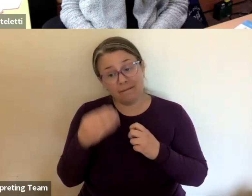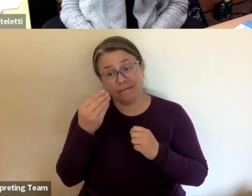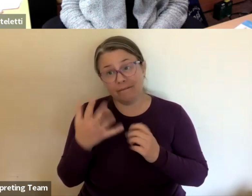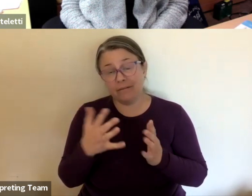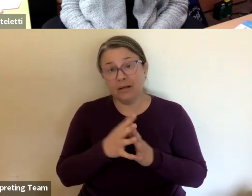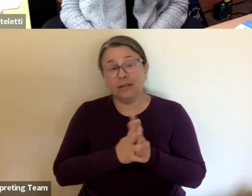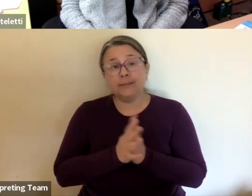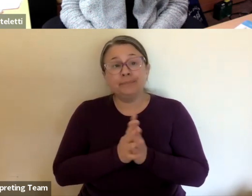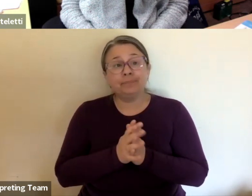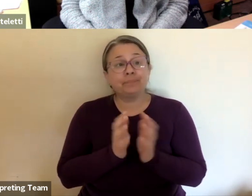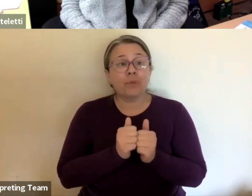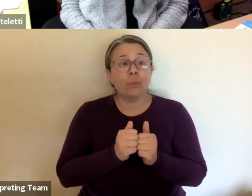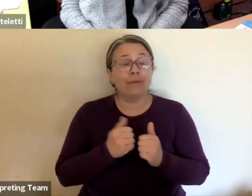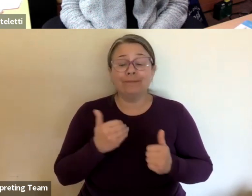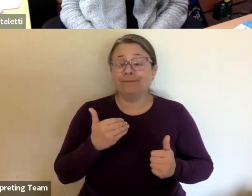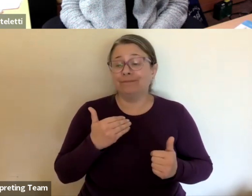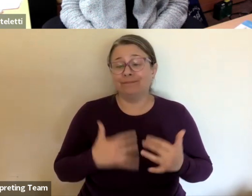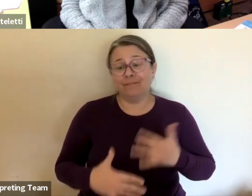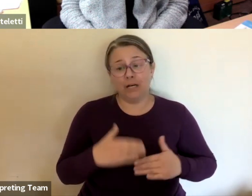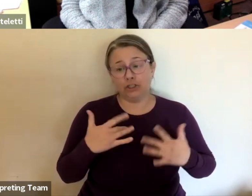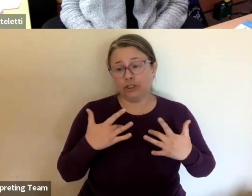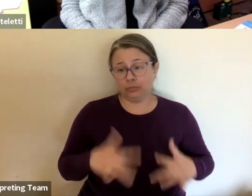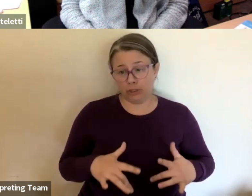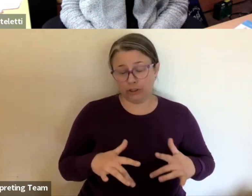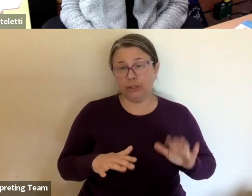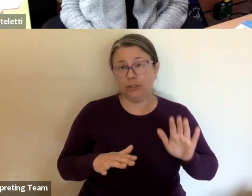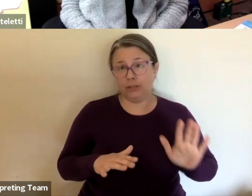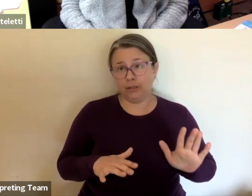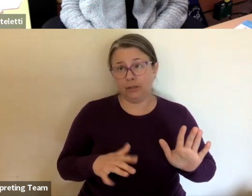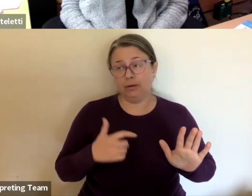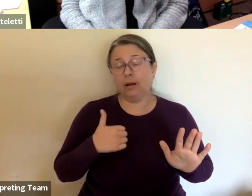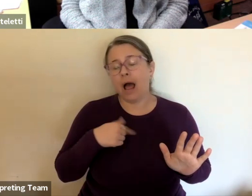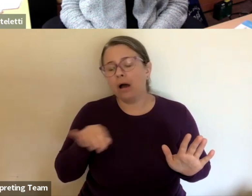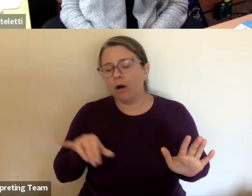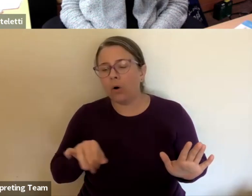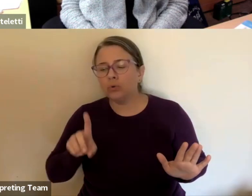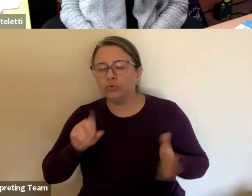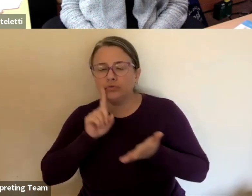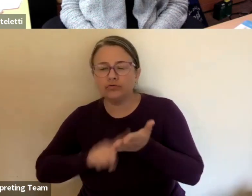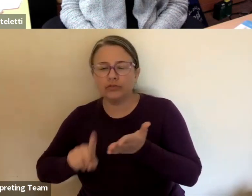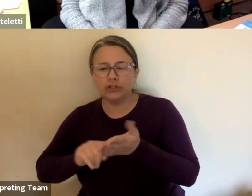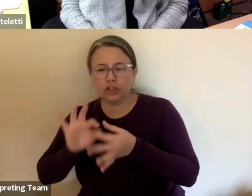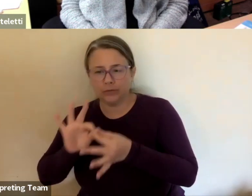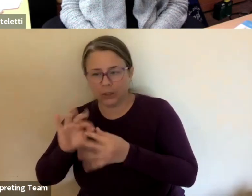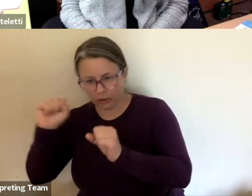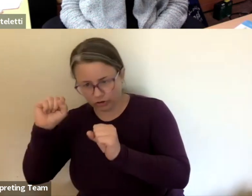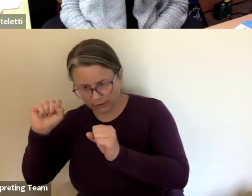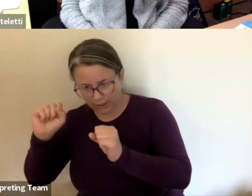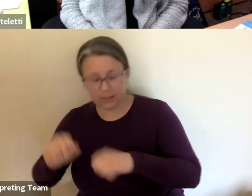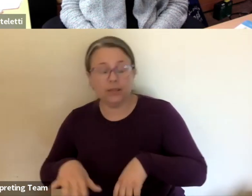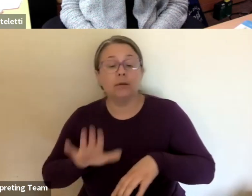do exercise research, I'm trying to get Black older adults with vascular disease